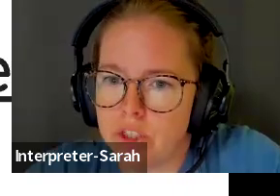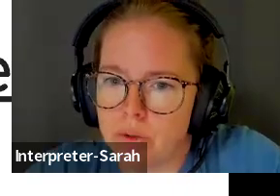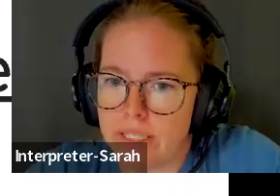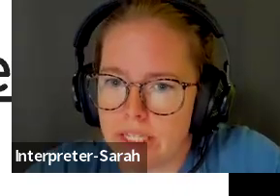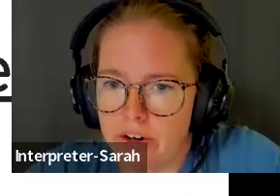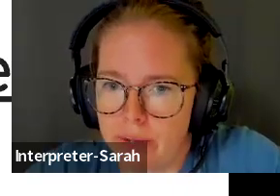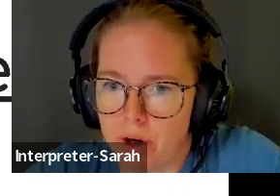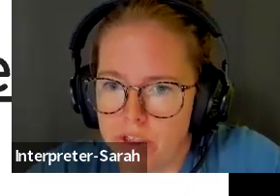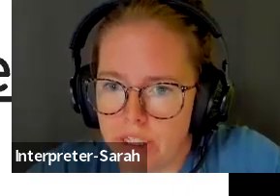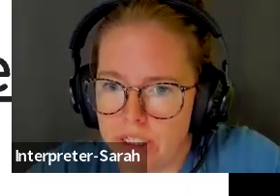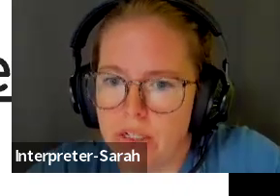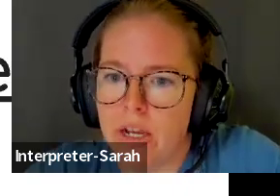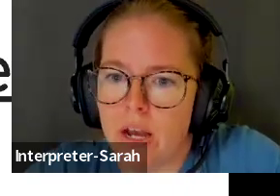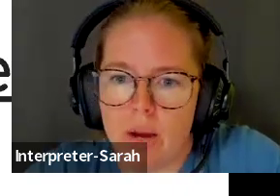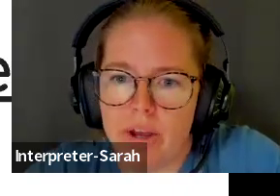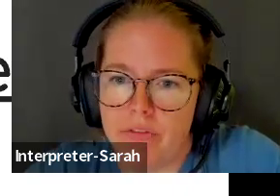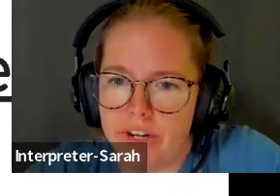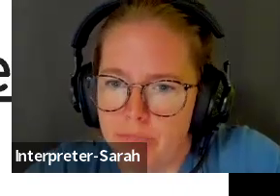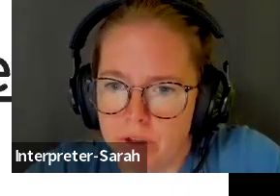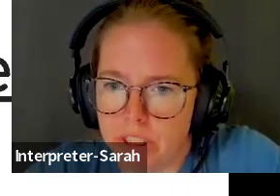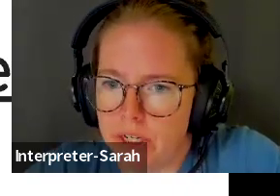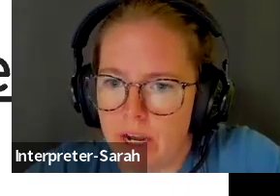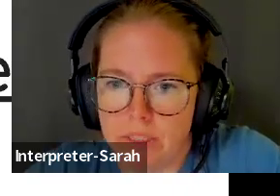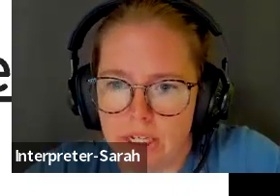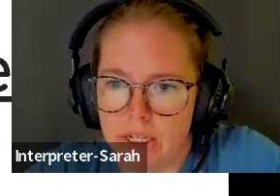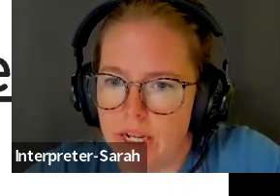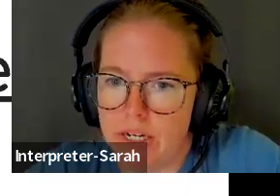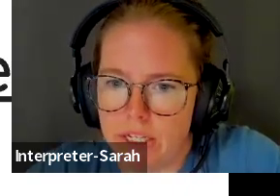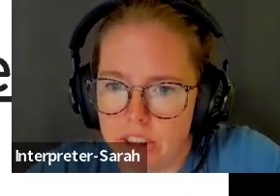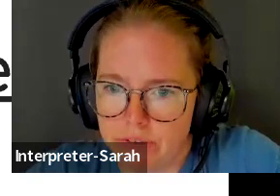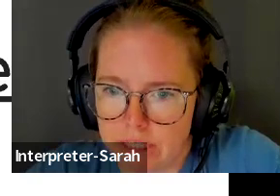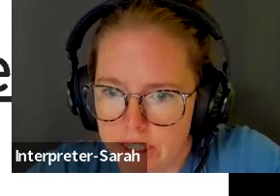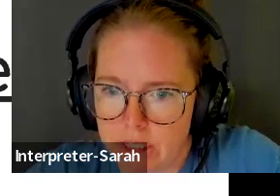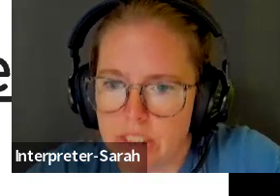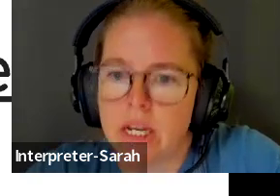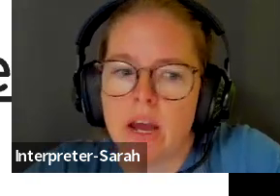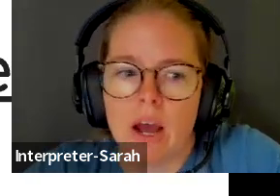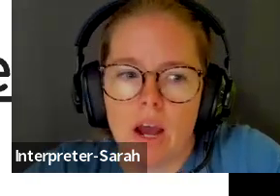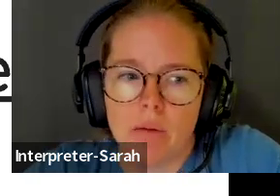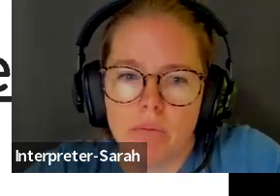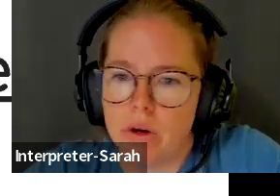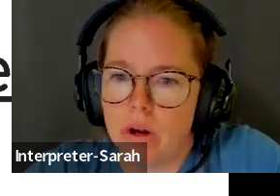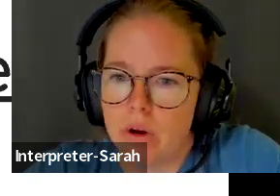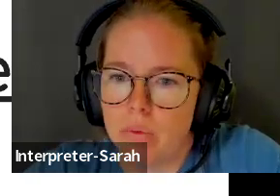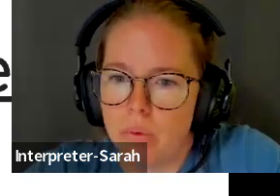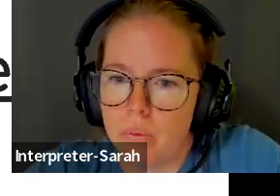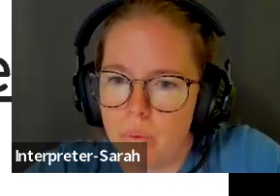what can you do as a hearing person if a deaf person comes in and needs services.